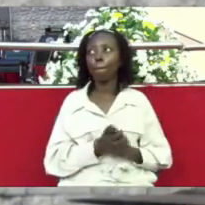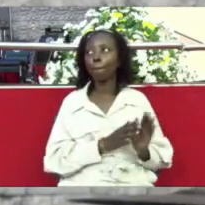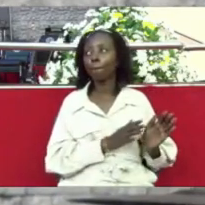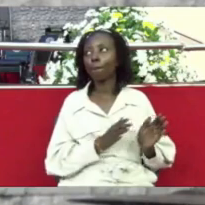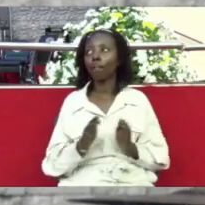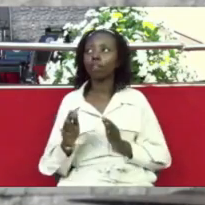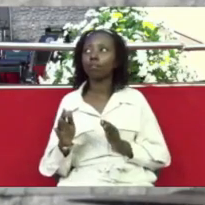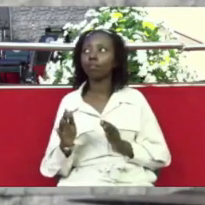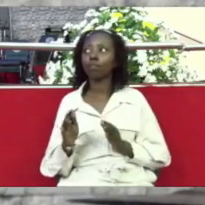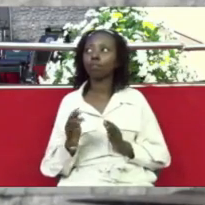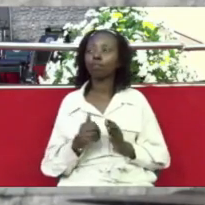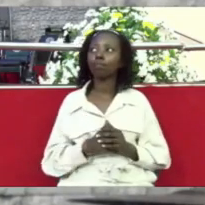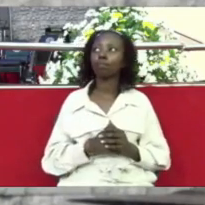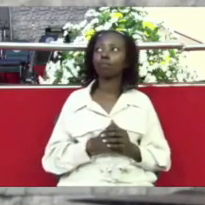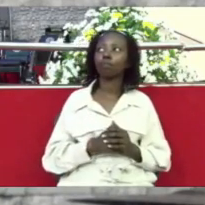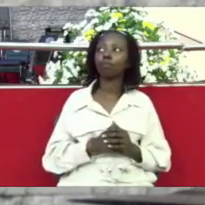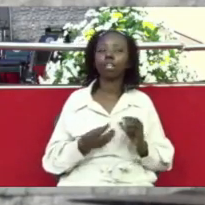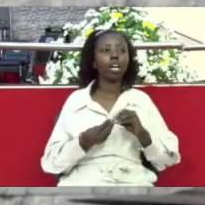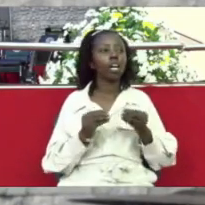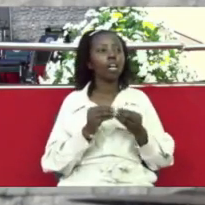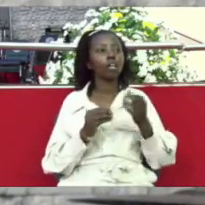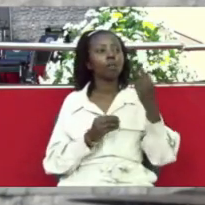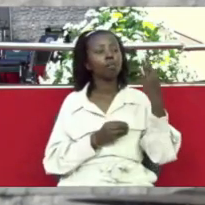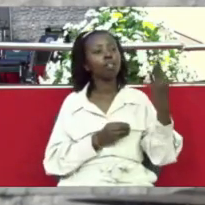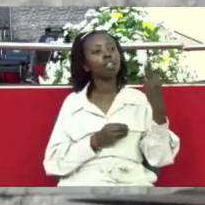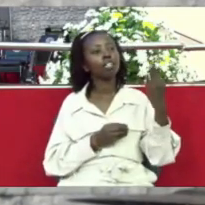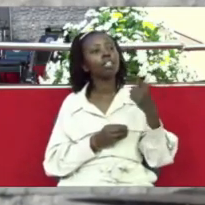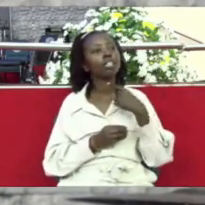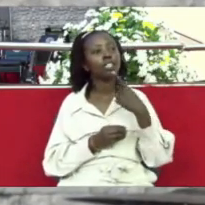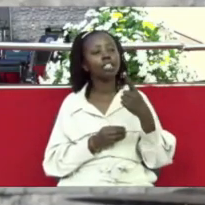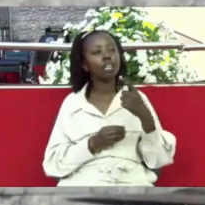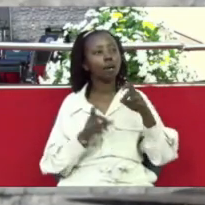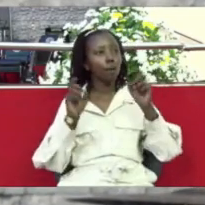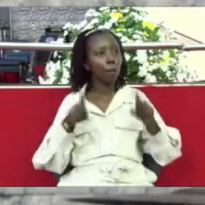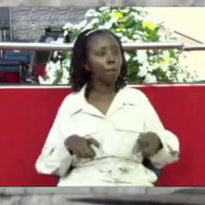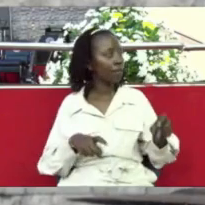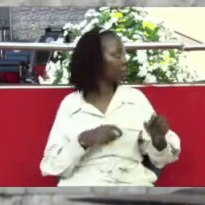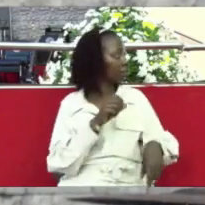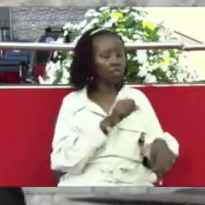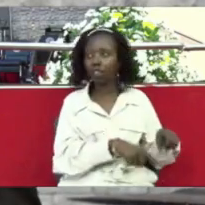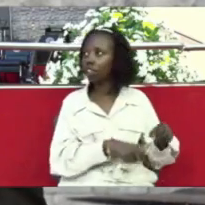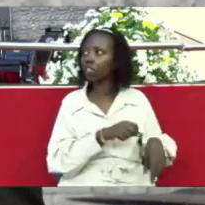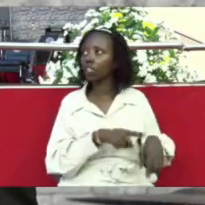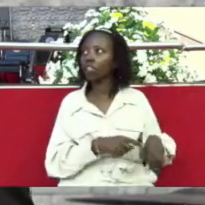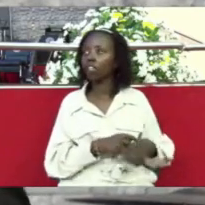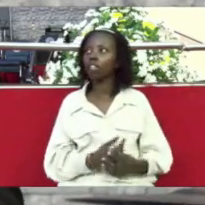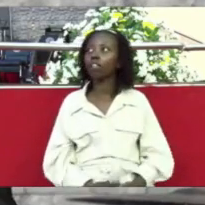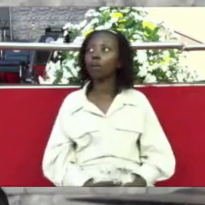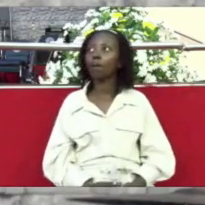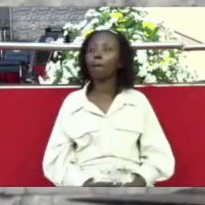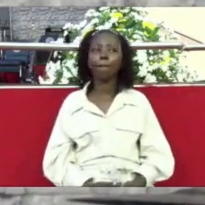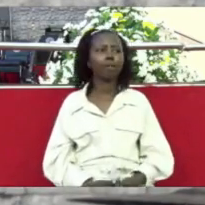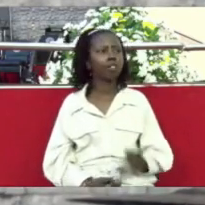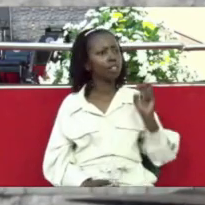3. Number 3 says, you must plant your seed. Why am I not seeing it up here like we did the first